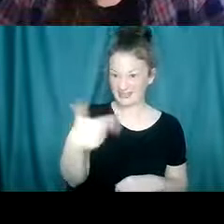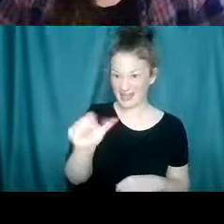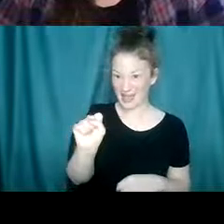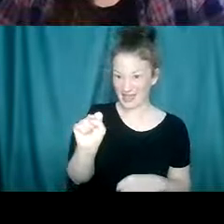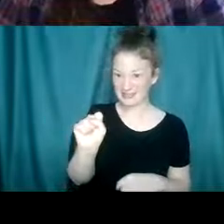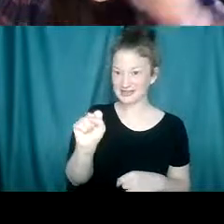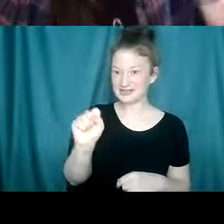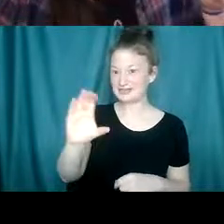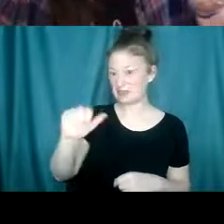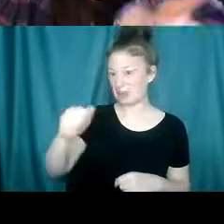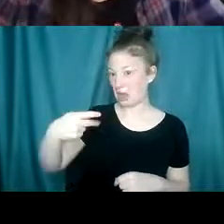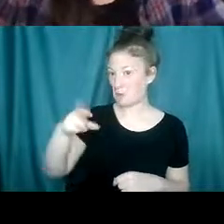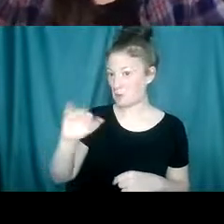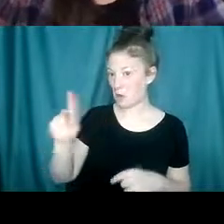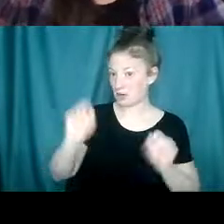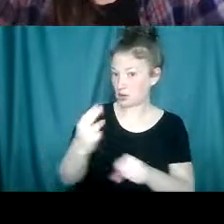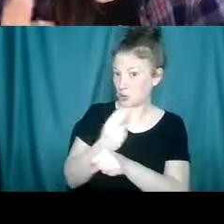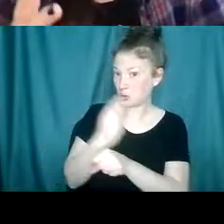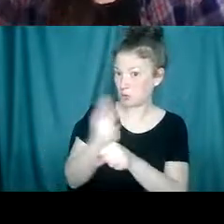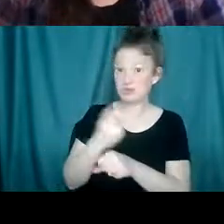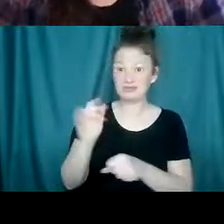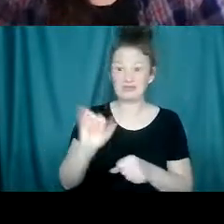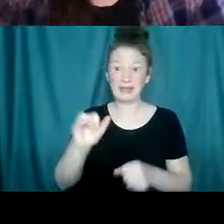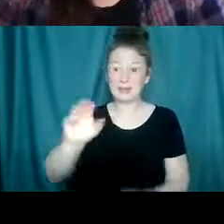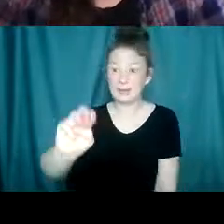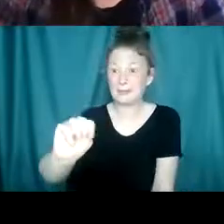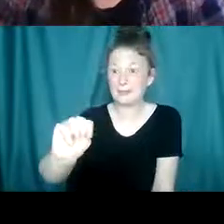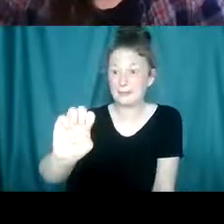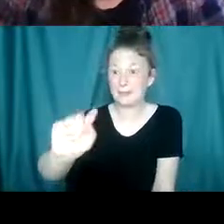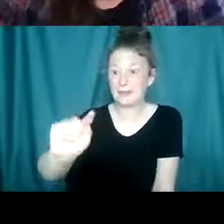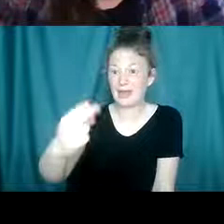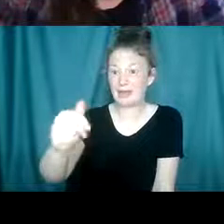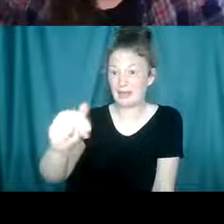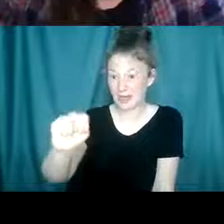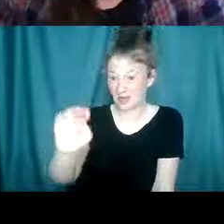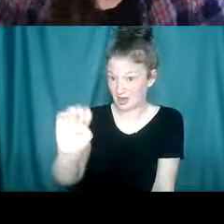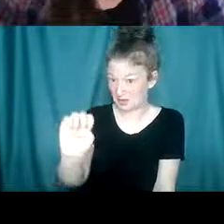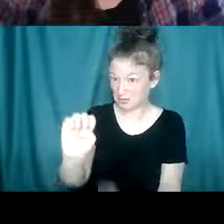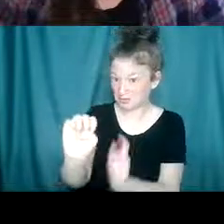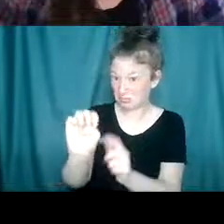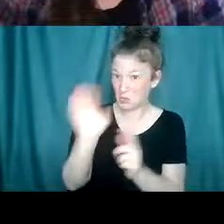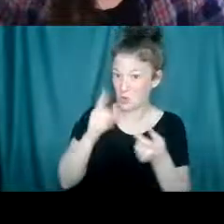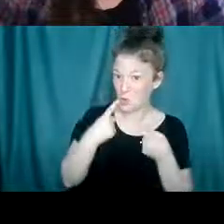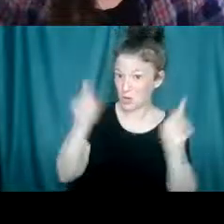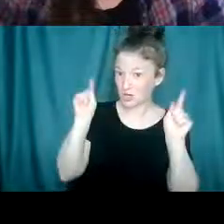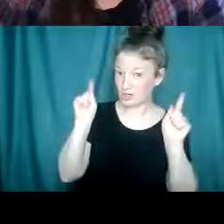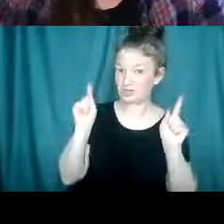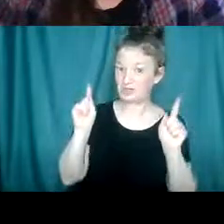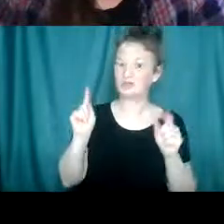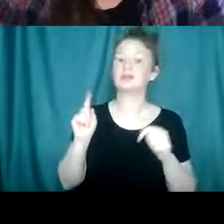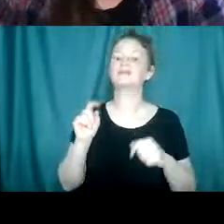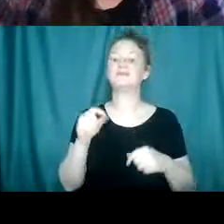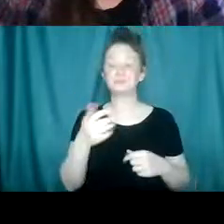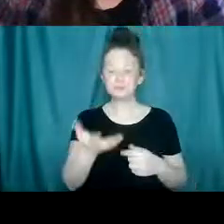can absorb? We know there are other greenhouse gases that we're worried about, like methane or something like that. So there are a lot of